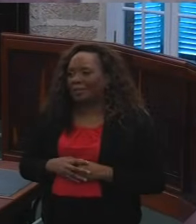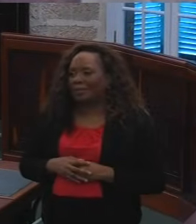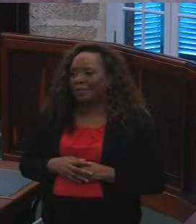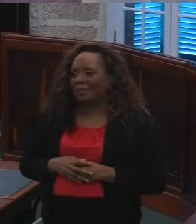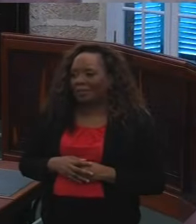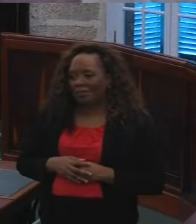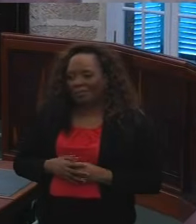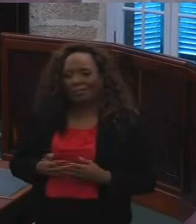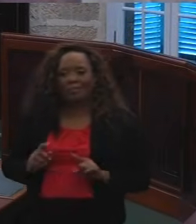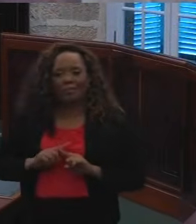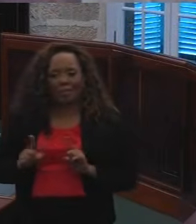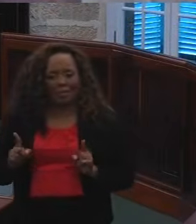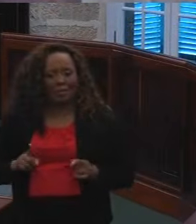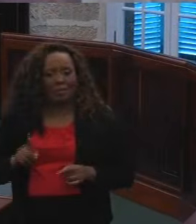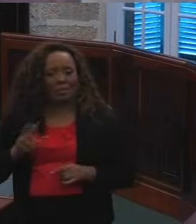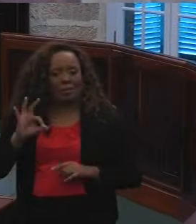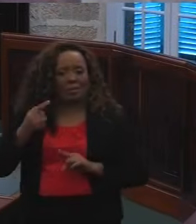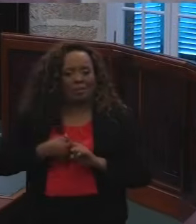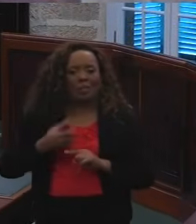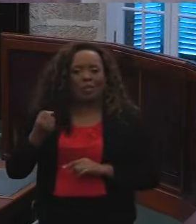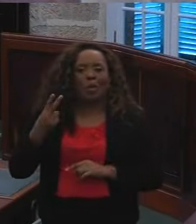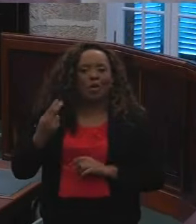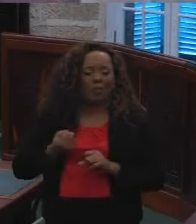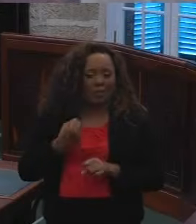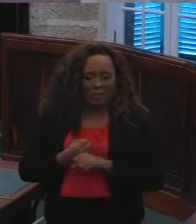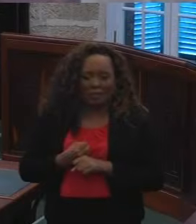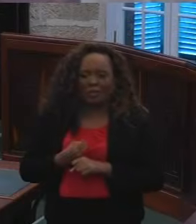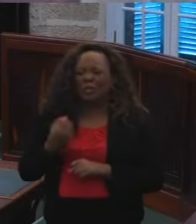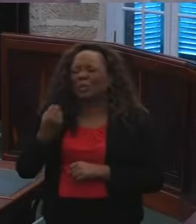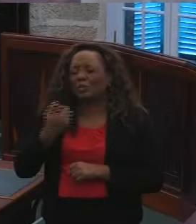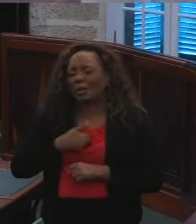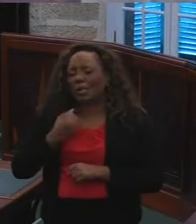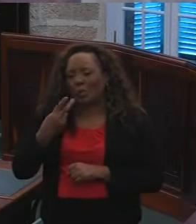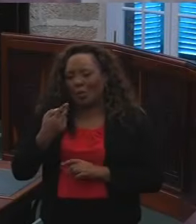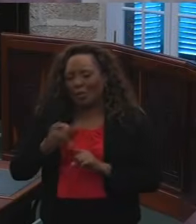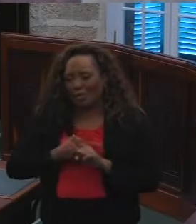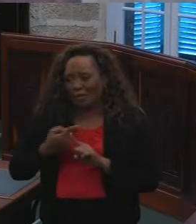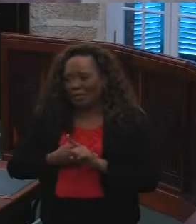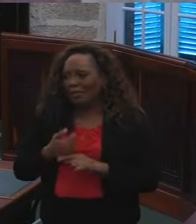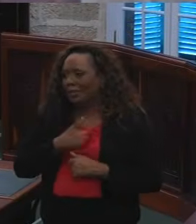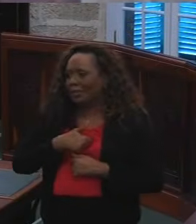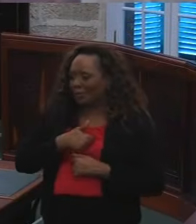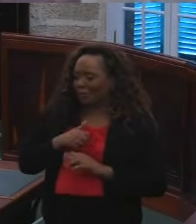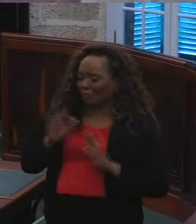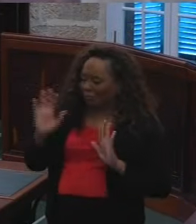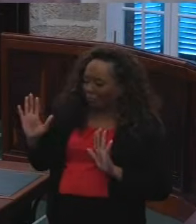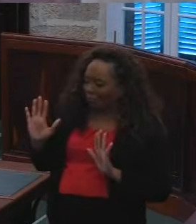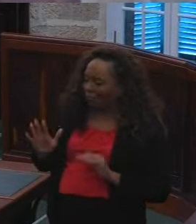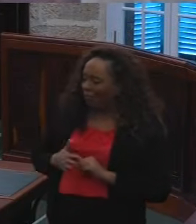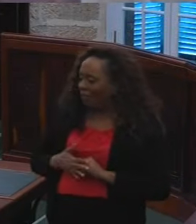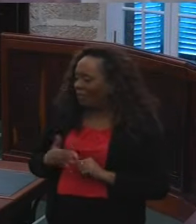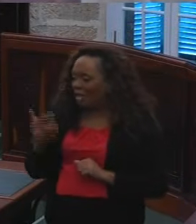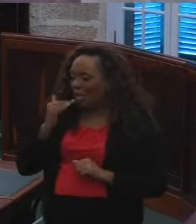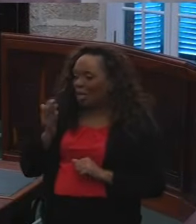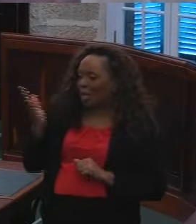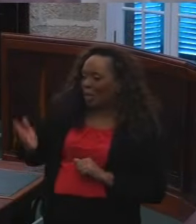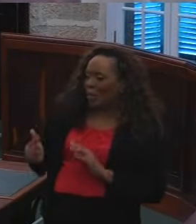is recognized jail term in Barbados. The lawyers will correct me if I'm wrong, Mr. Speaker, sir, and I know you are a distinguished